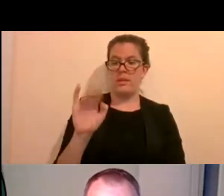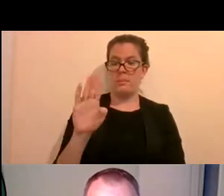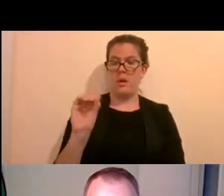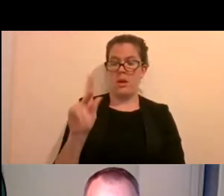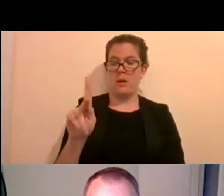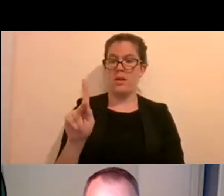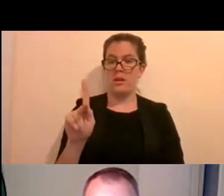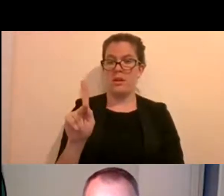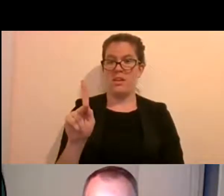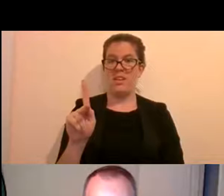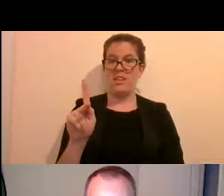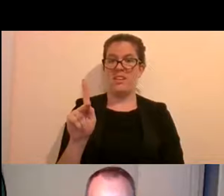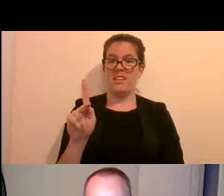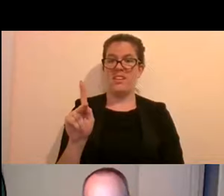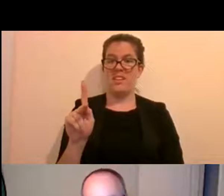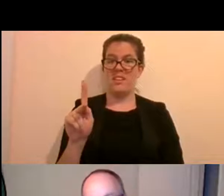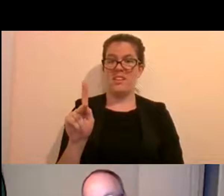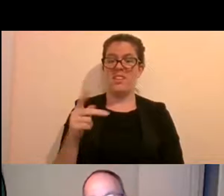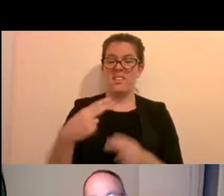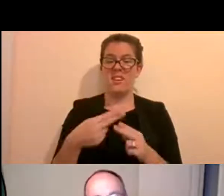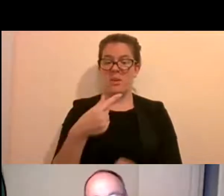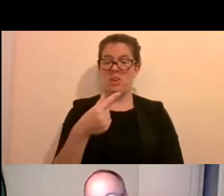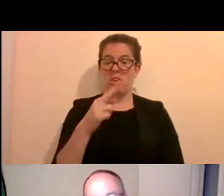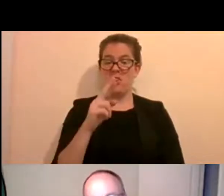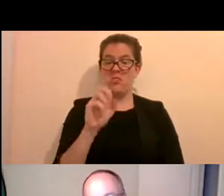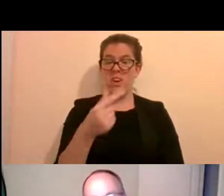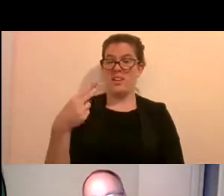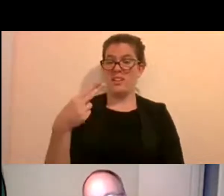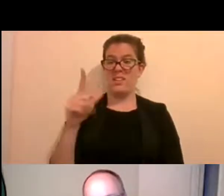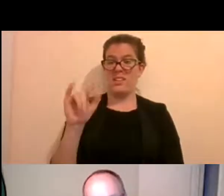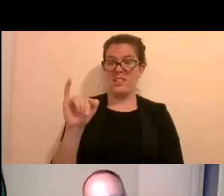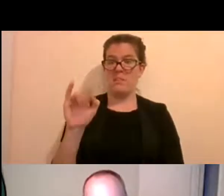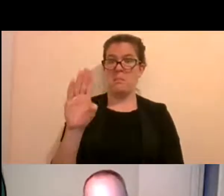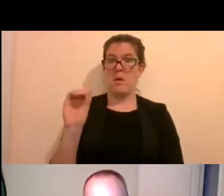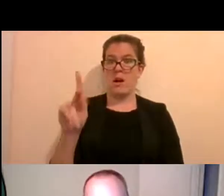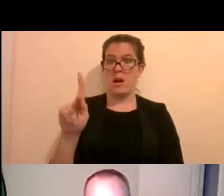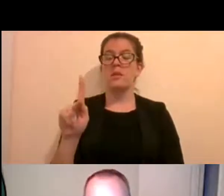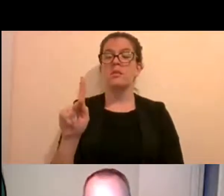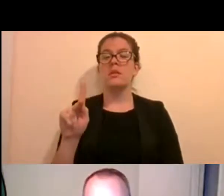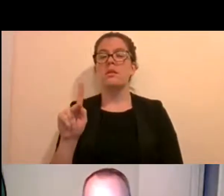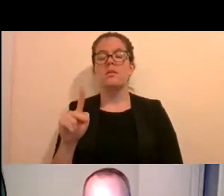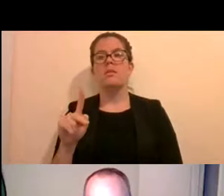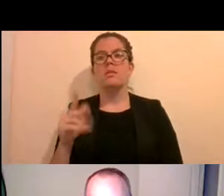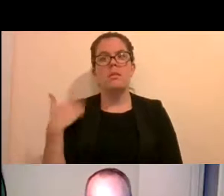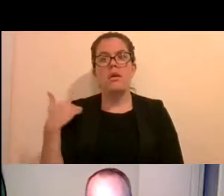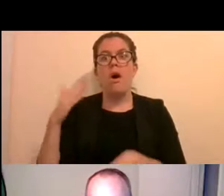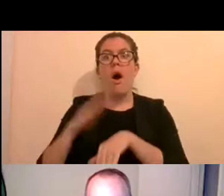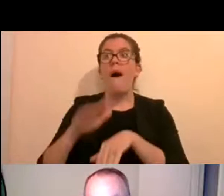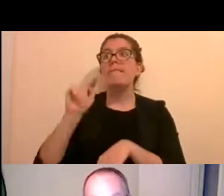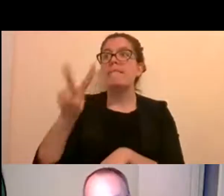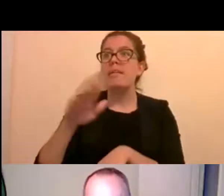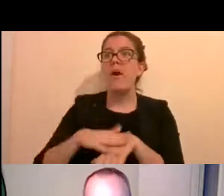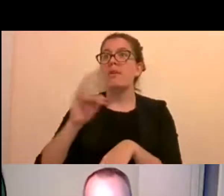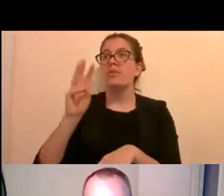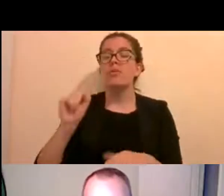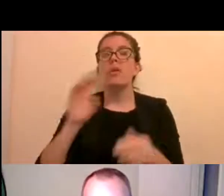I think Greg's right. Yes, Greg Hillbach. And they're on TV, on the news, and talking about these different things. And it was